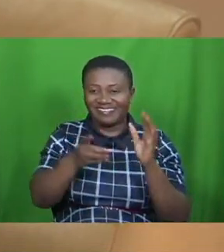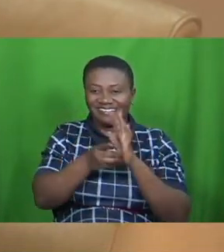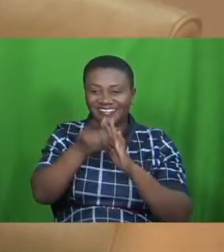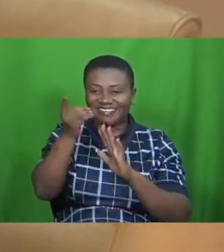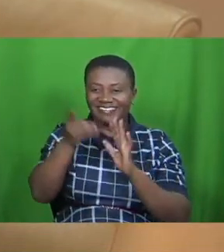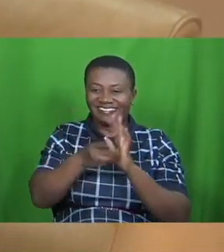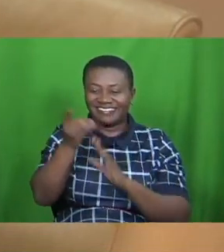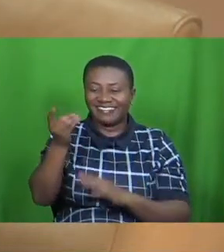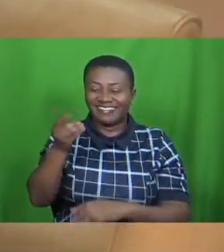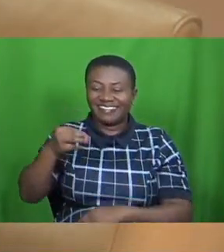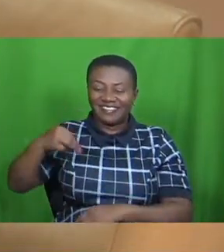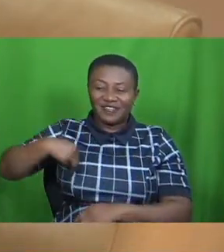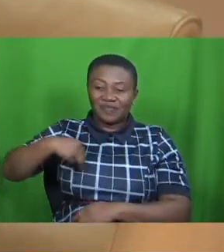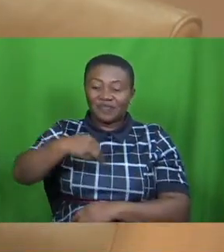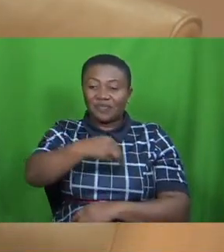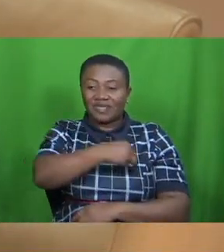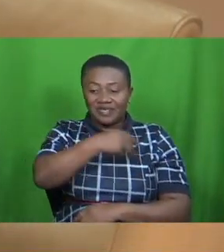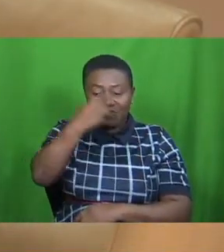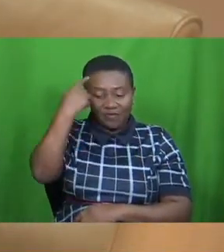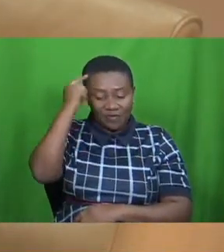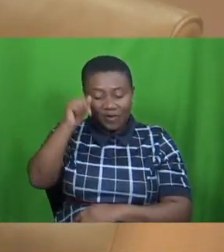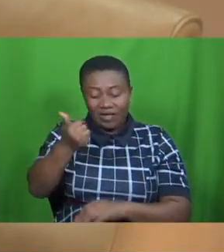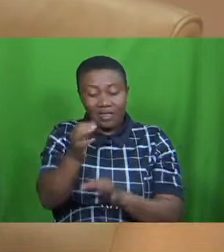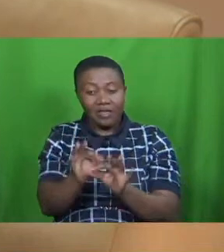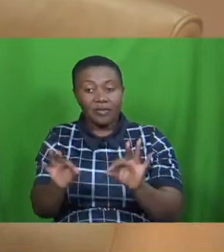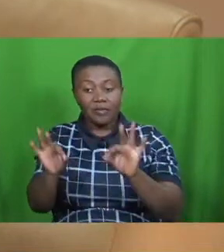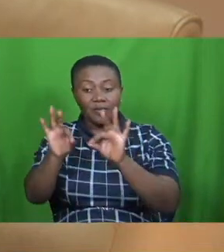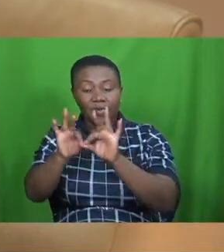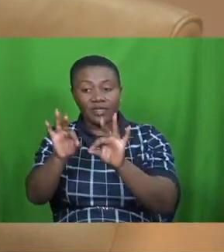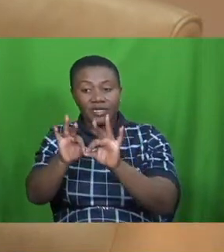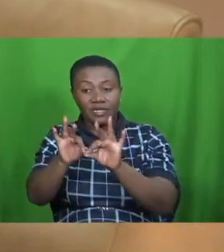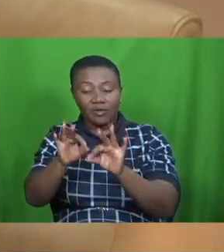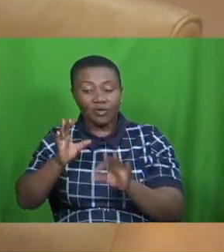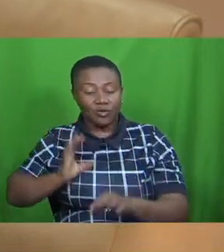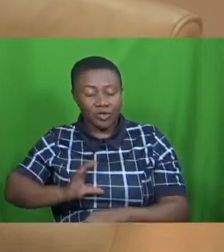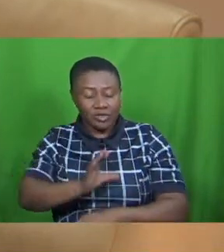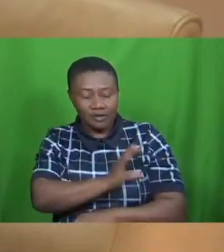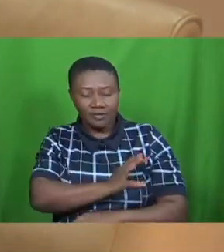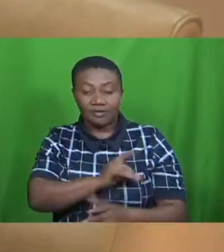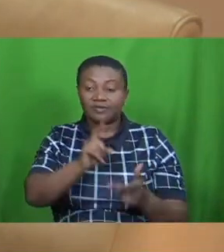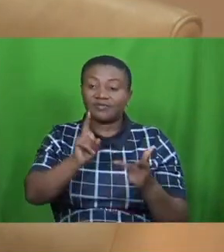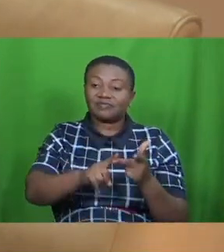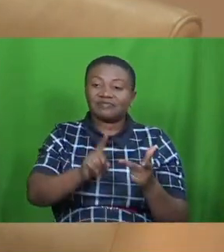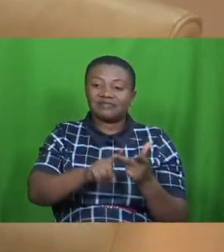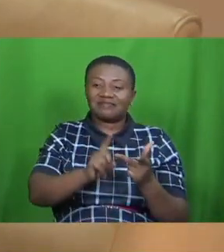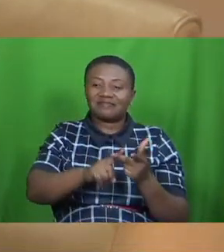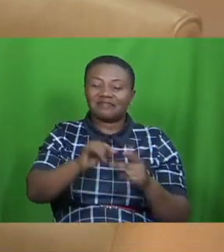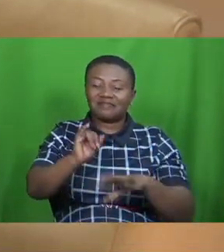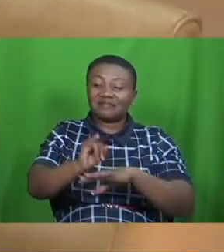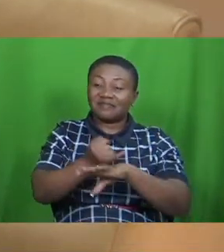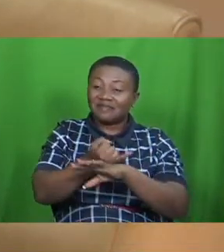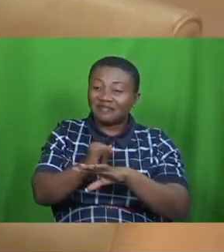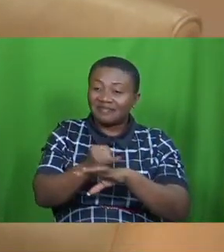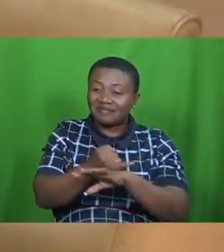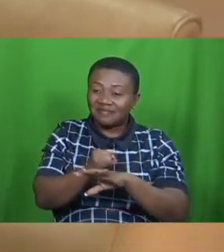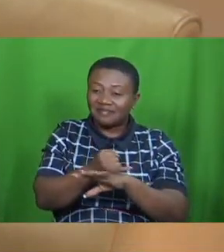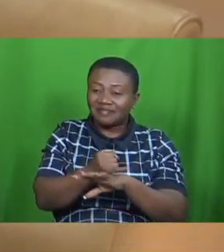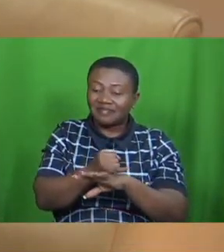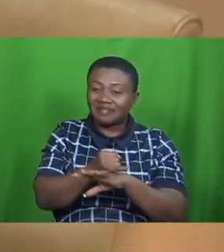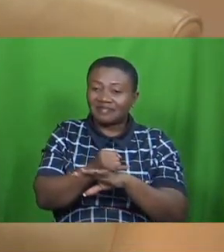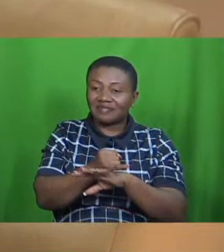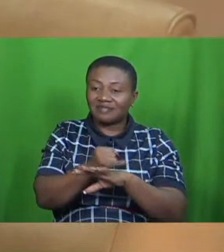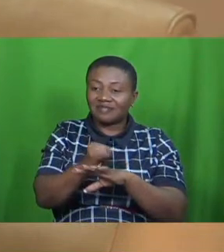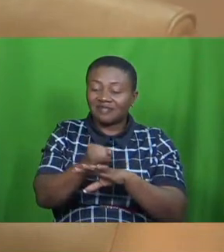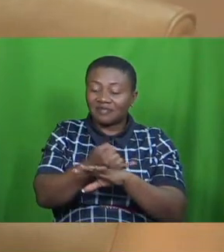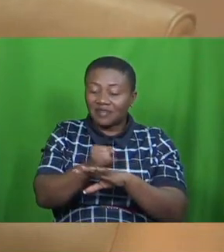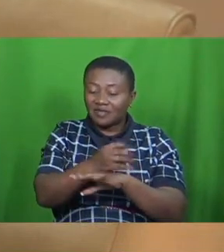Member of Subsidiary Legislation Committee, Trade, Industry and